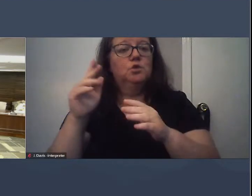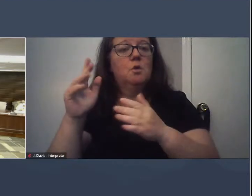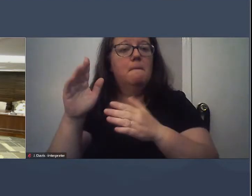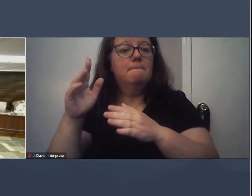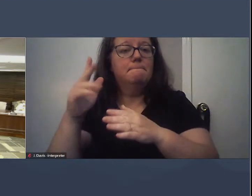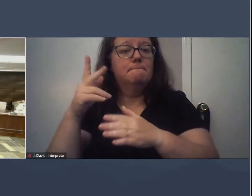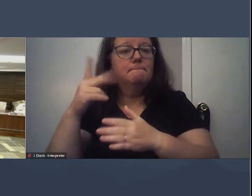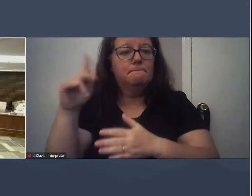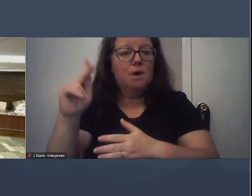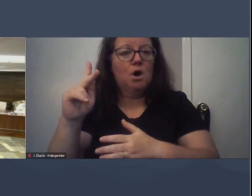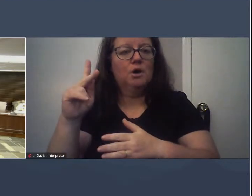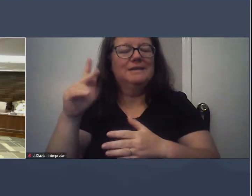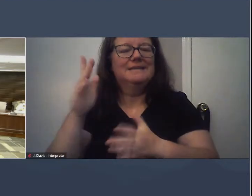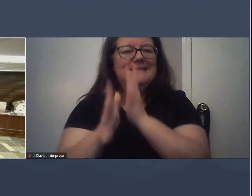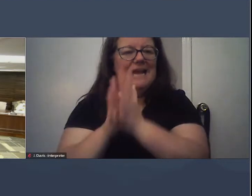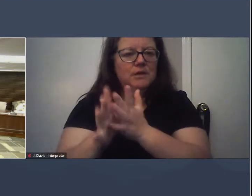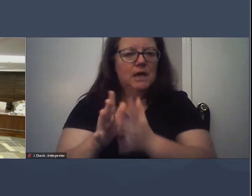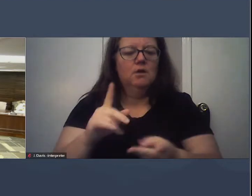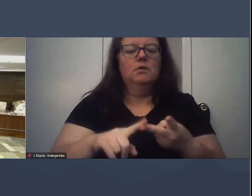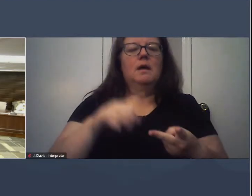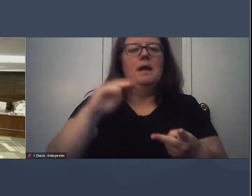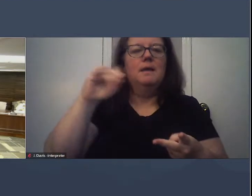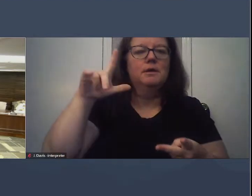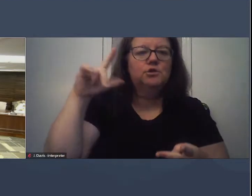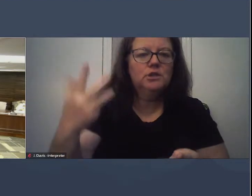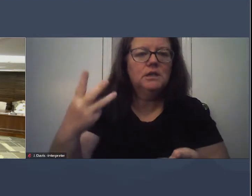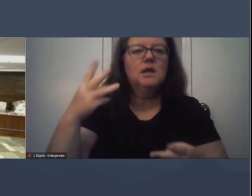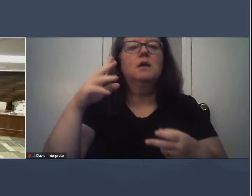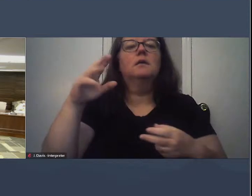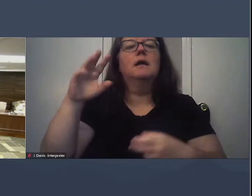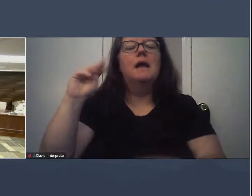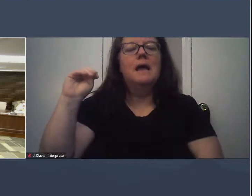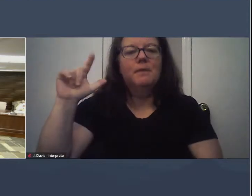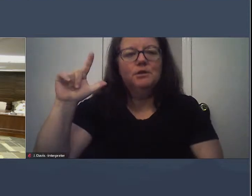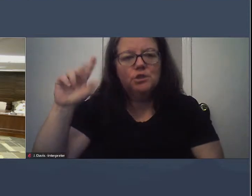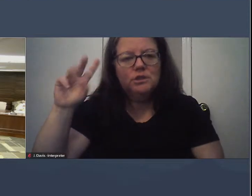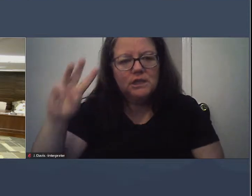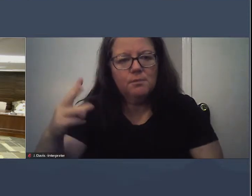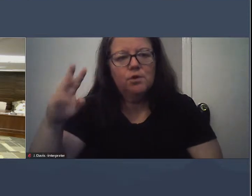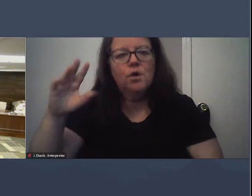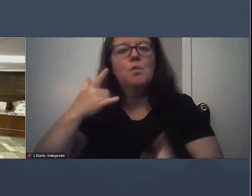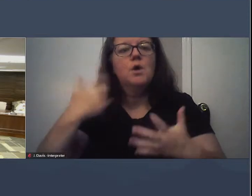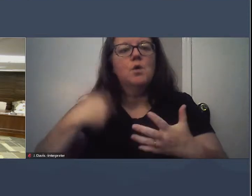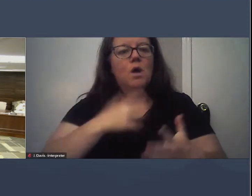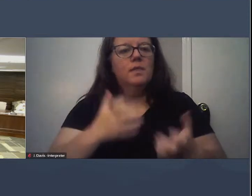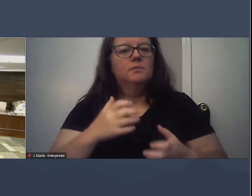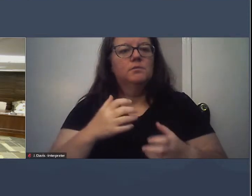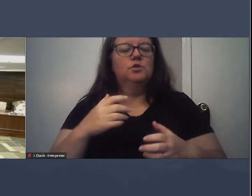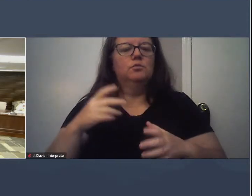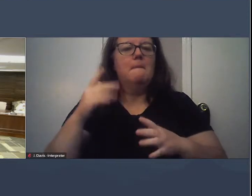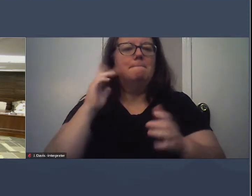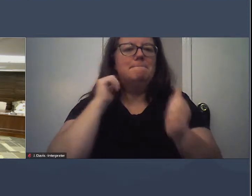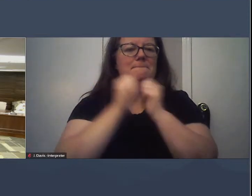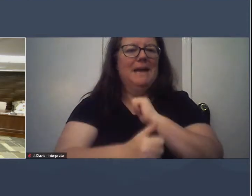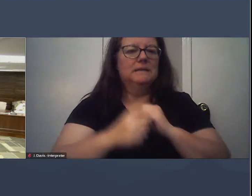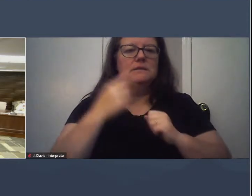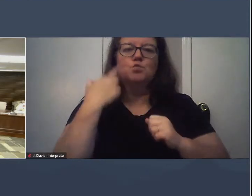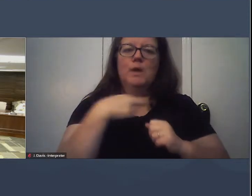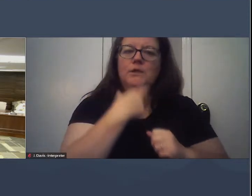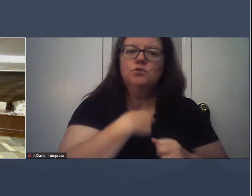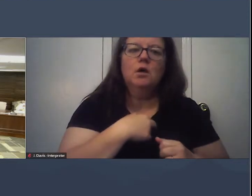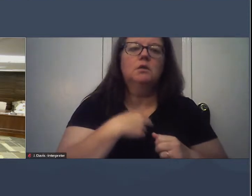want people to park at MLGW. We want them to walk by restaurants. We want them to walk by retailers. We want them to walk because it's a healthy exercise. We want to